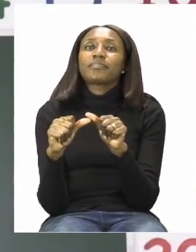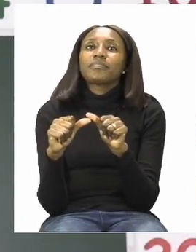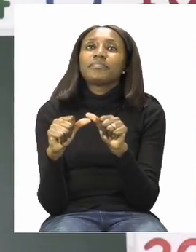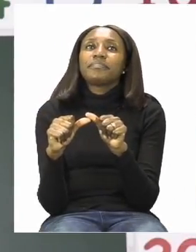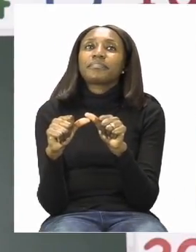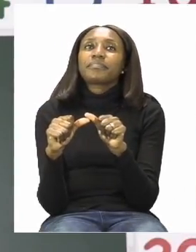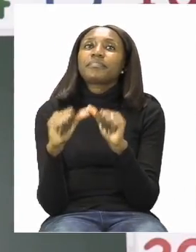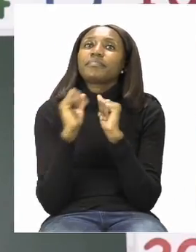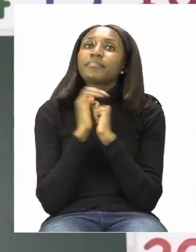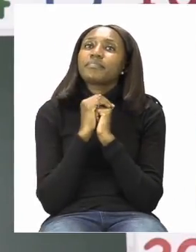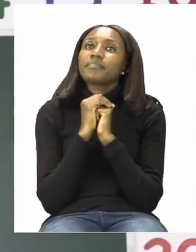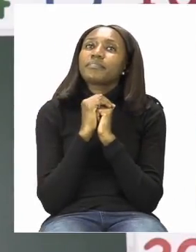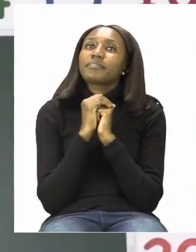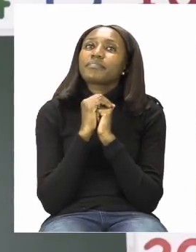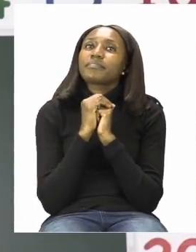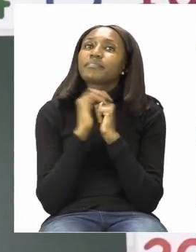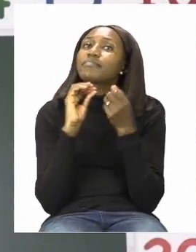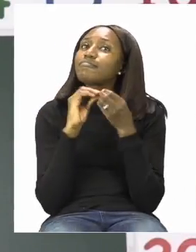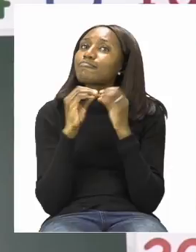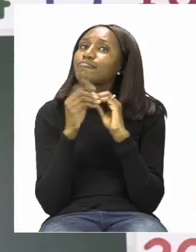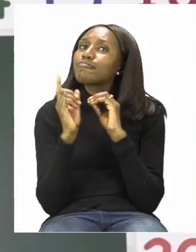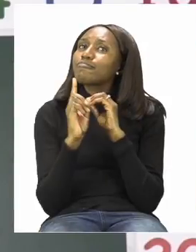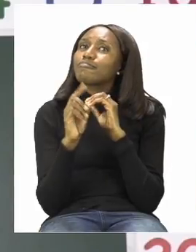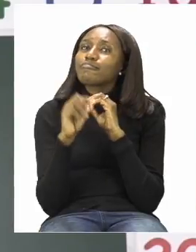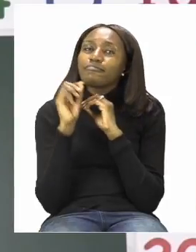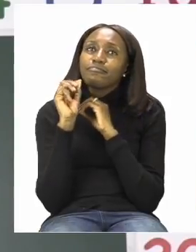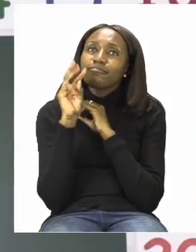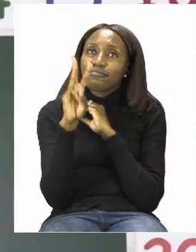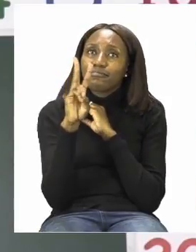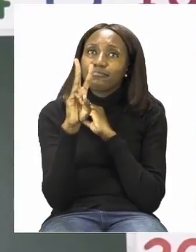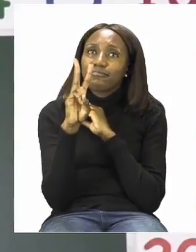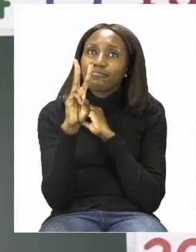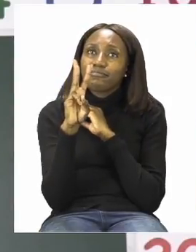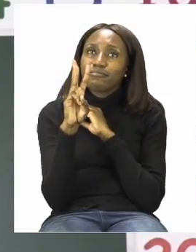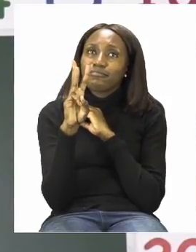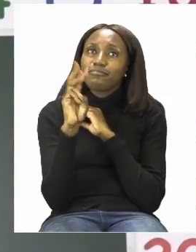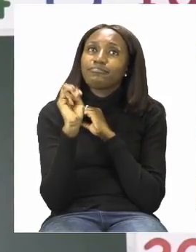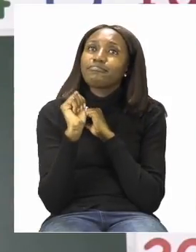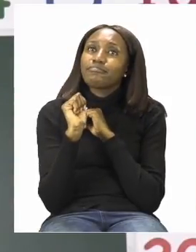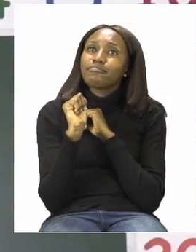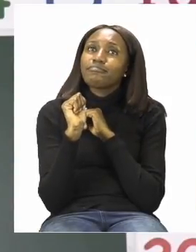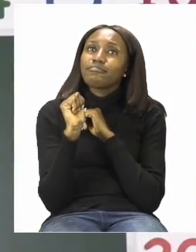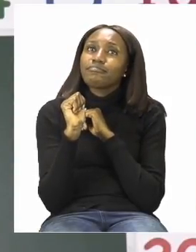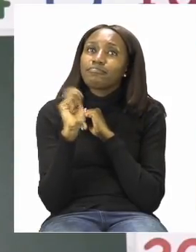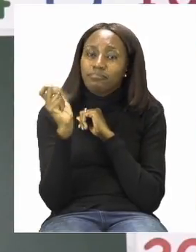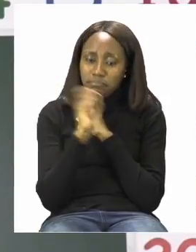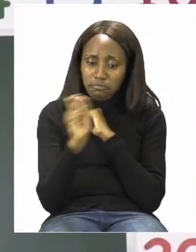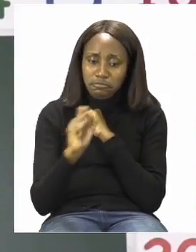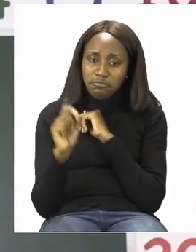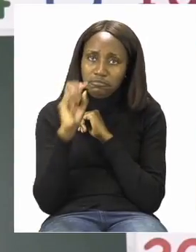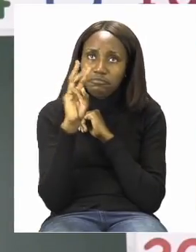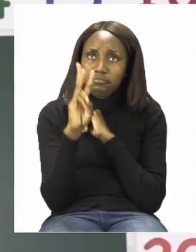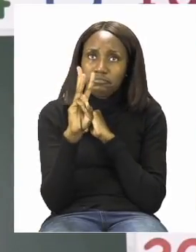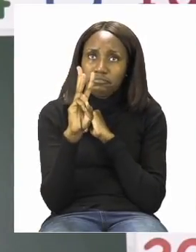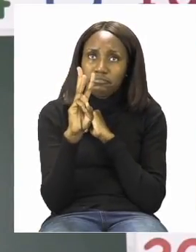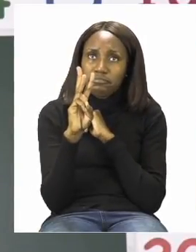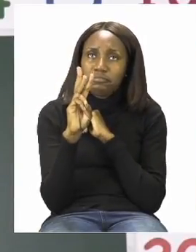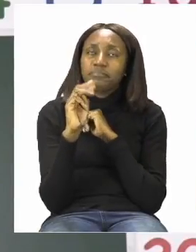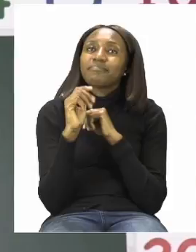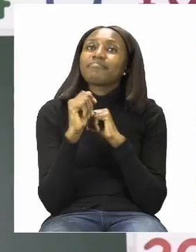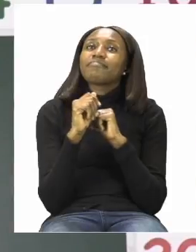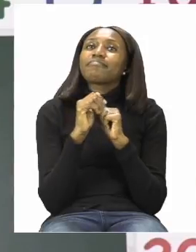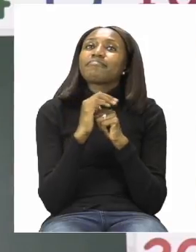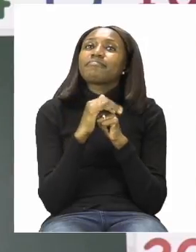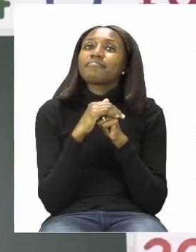the next number is 3. So we need to write the number 3 on